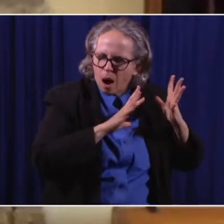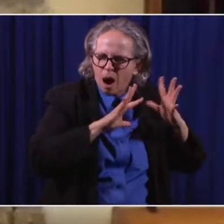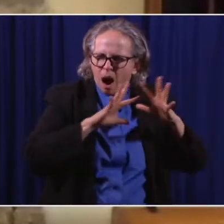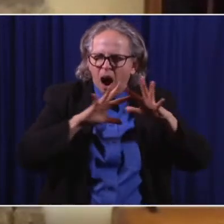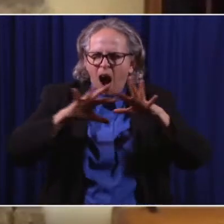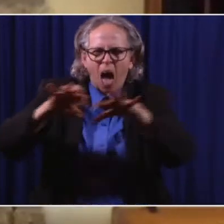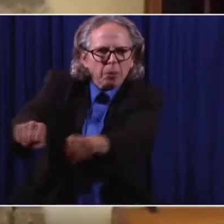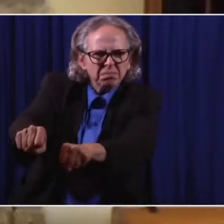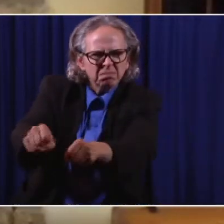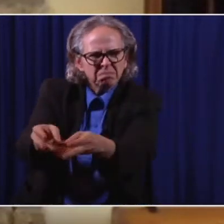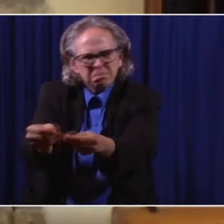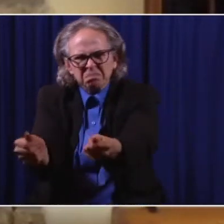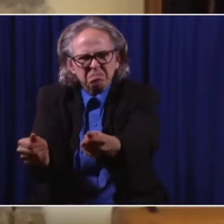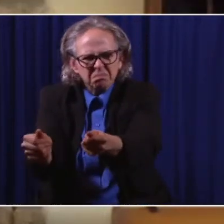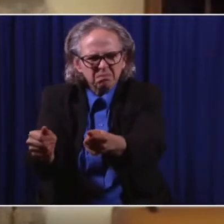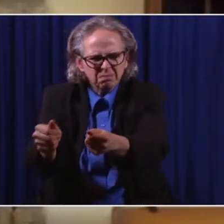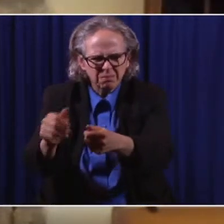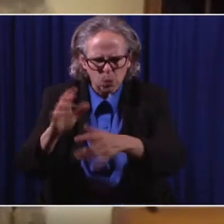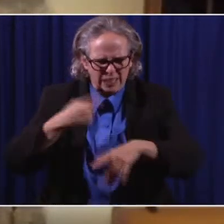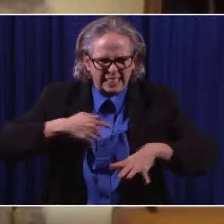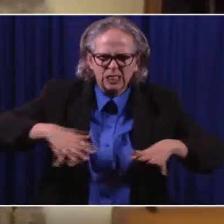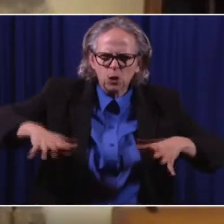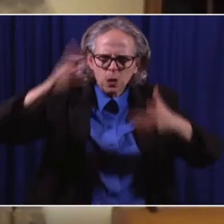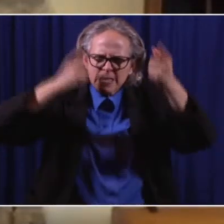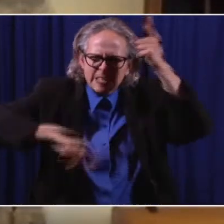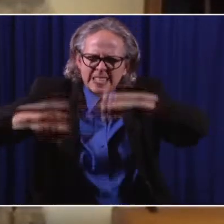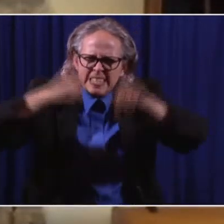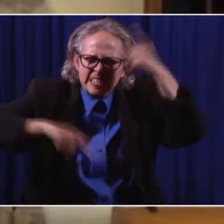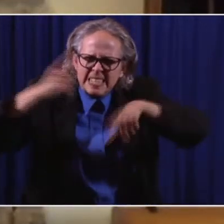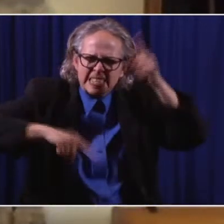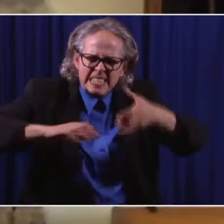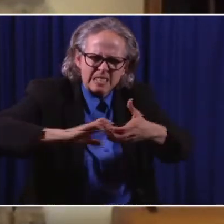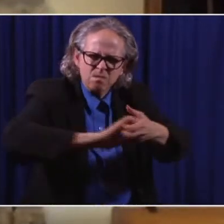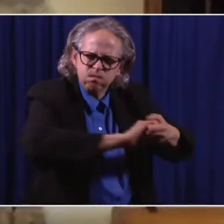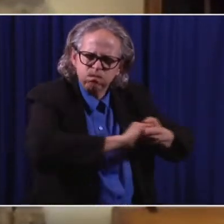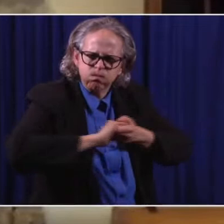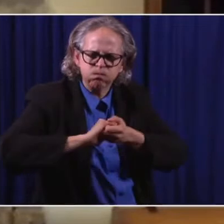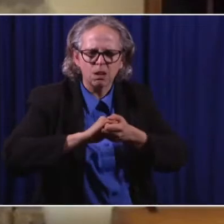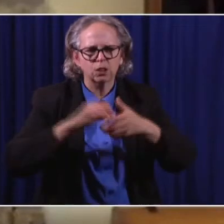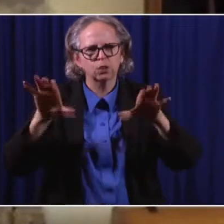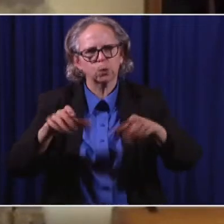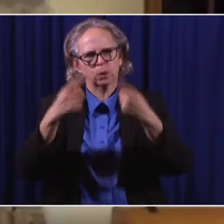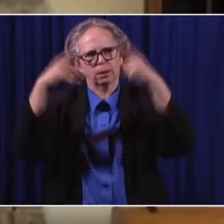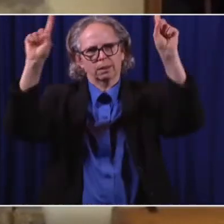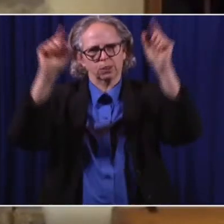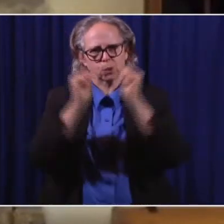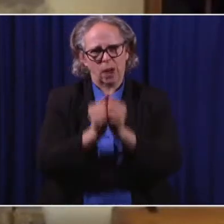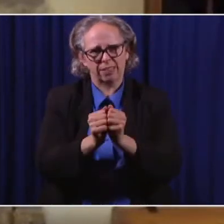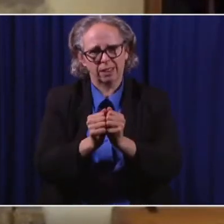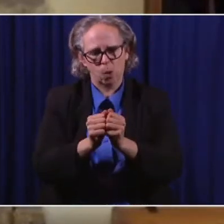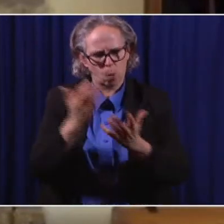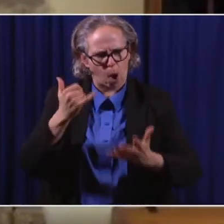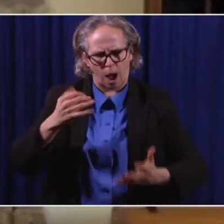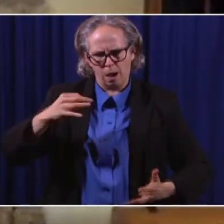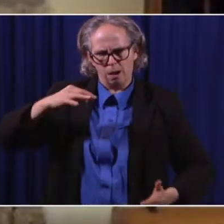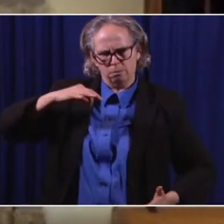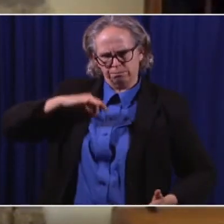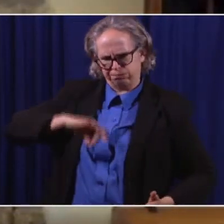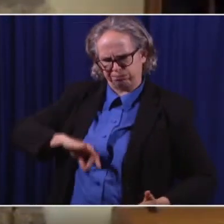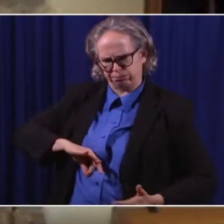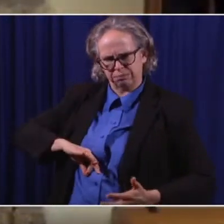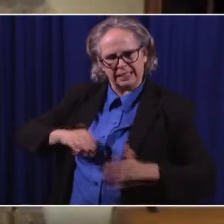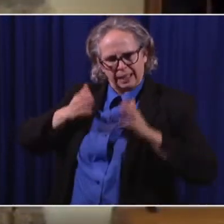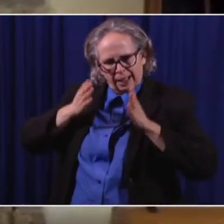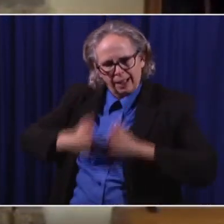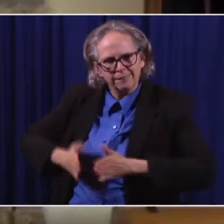together. This is something that we can do together. It's in our best interest, each one of us, to do this. It's in the best interest of our